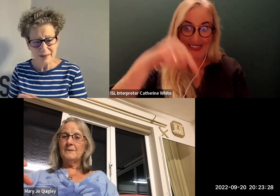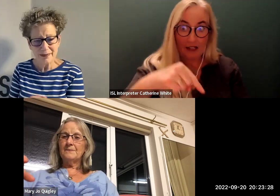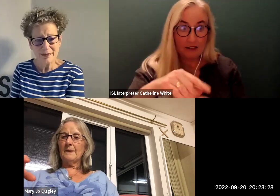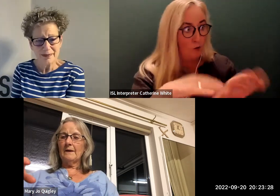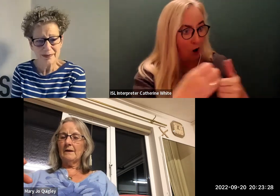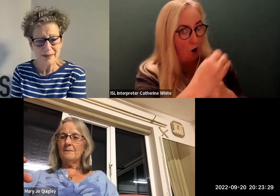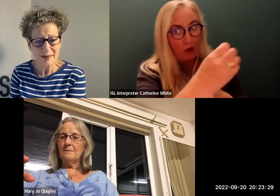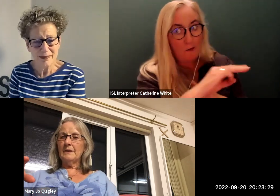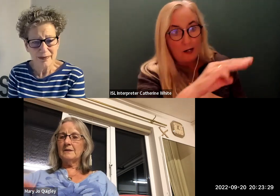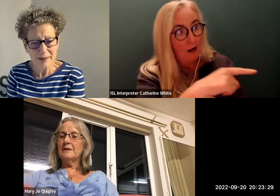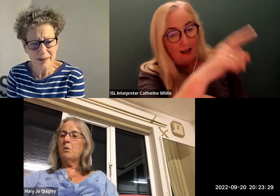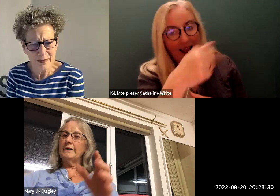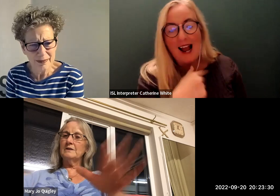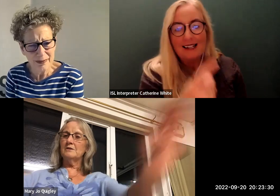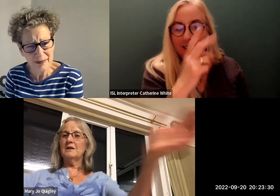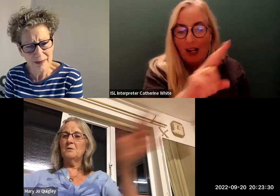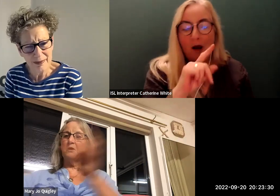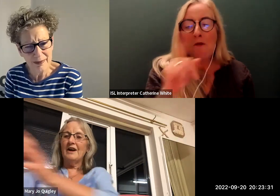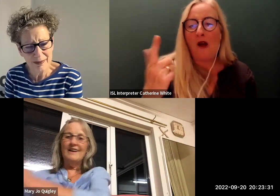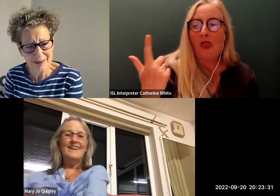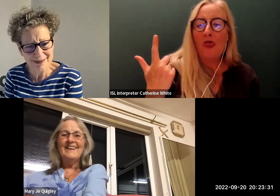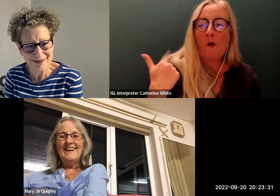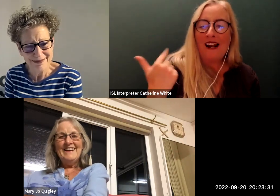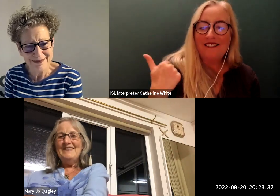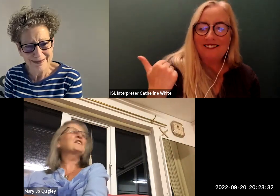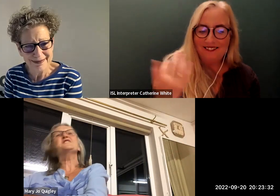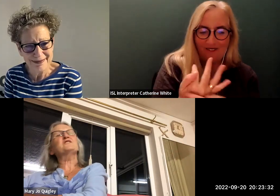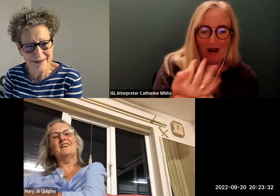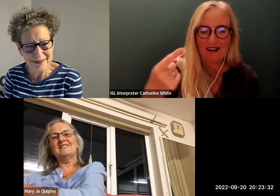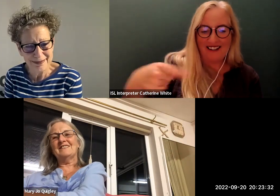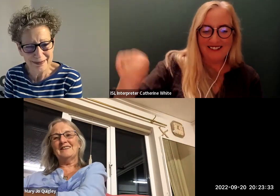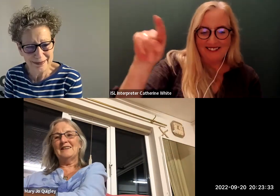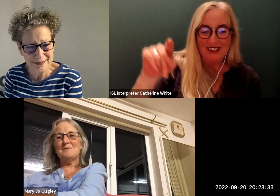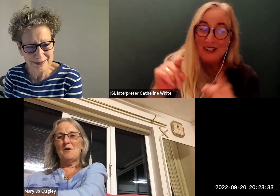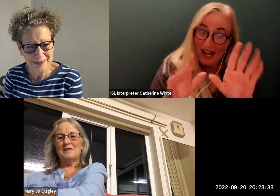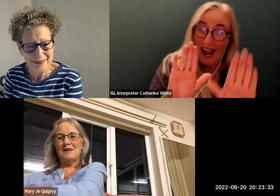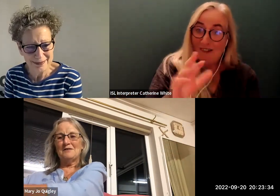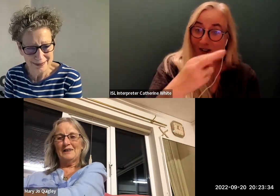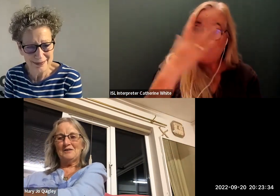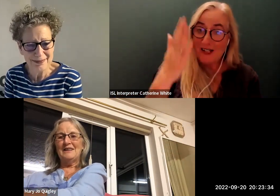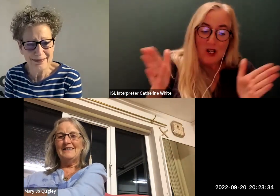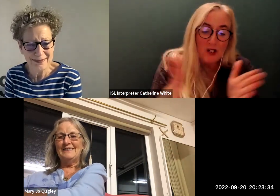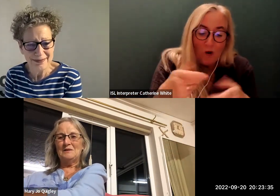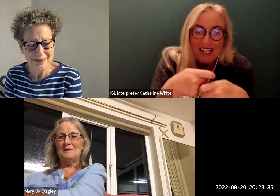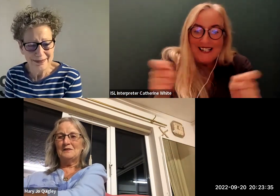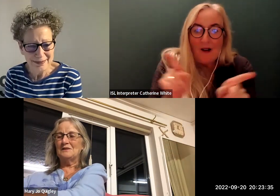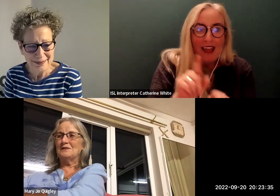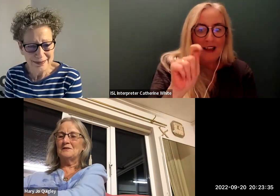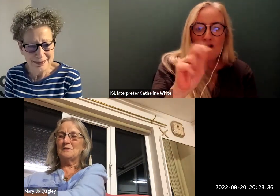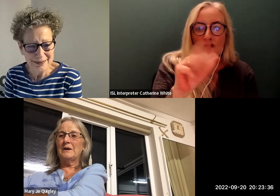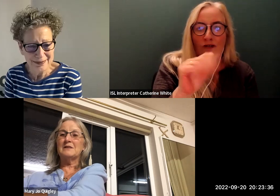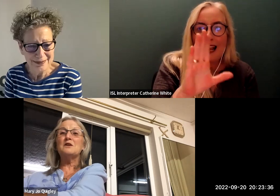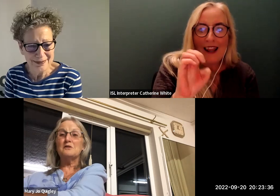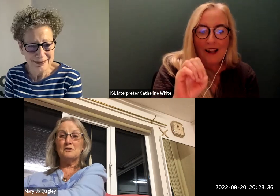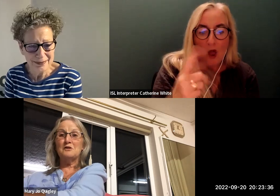And let's say the whites, you see, were you've got to realize that in a small town like Tralee, you know,